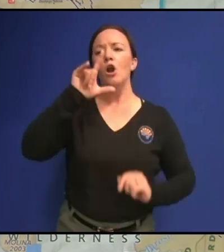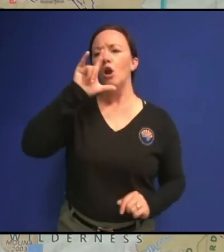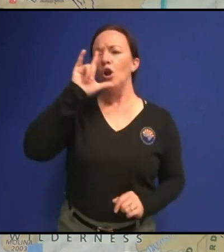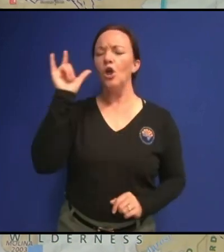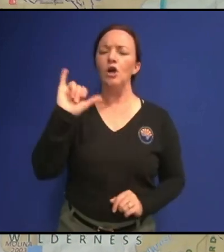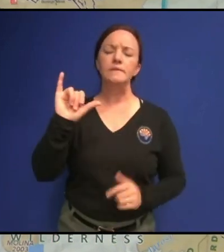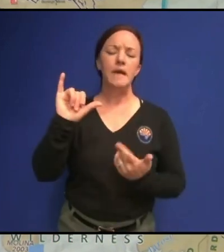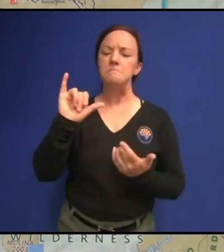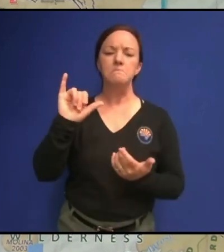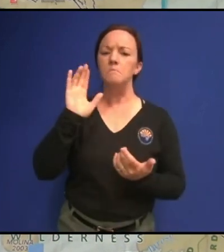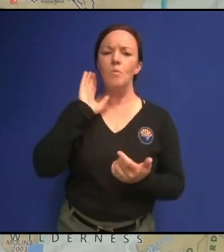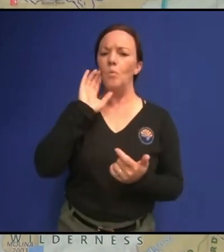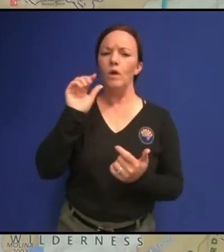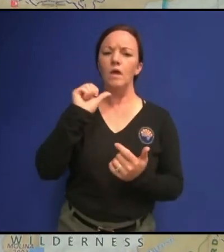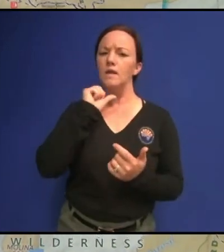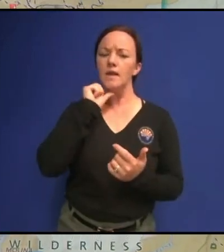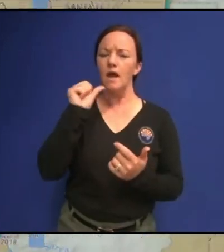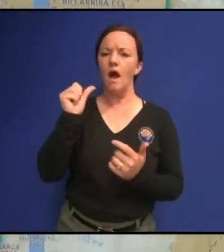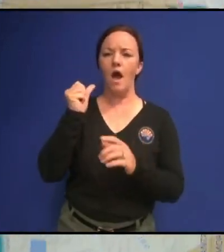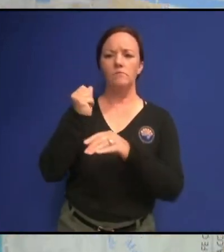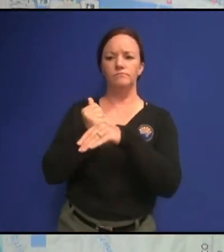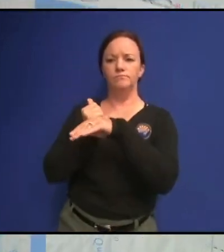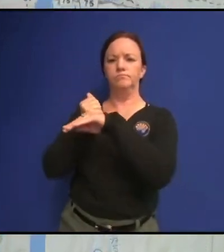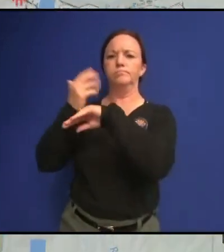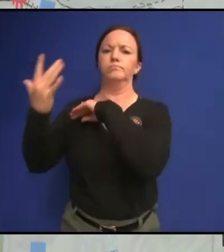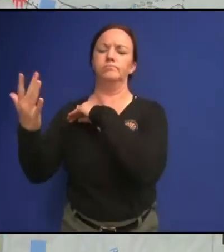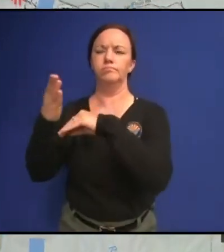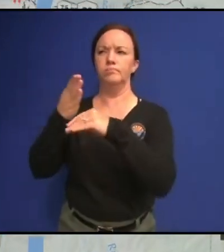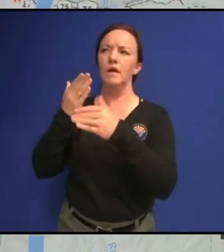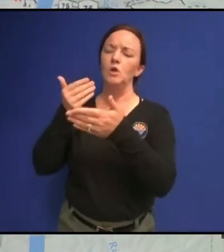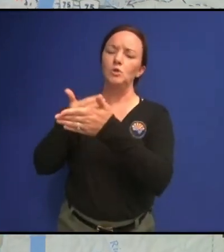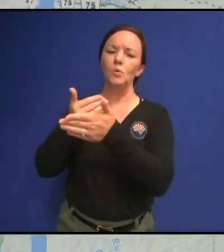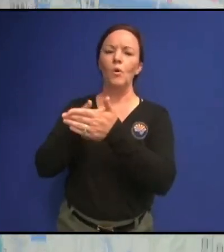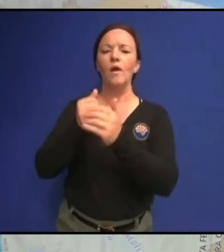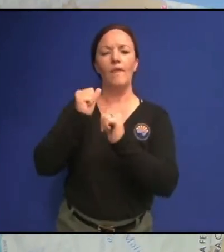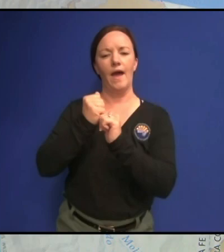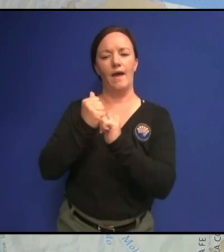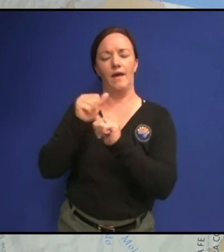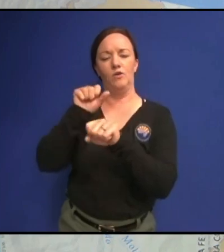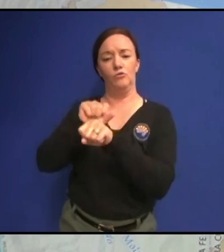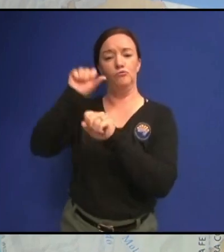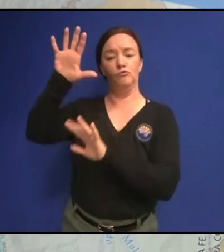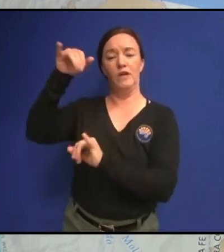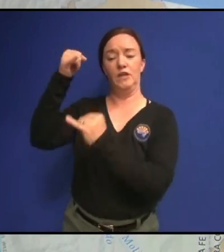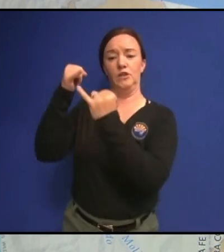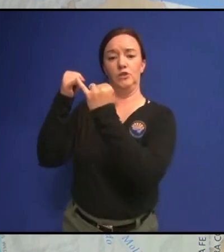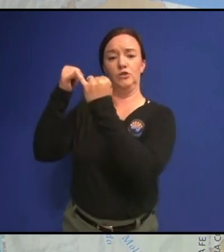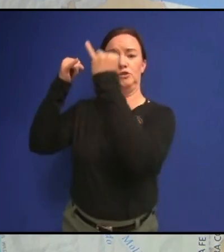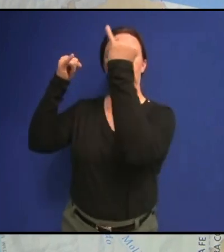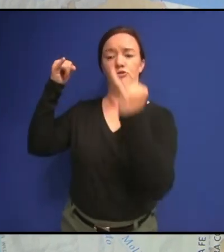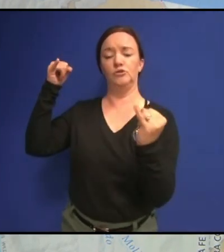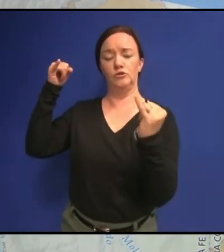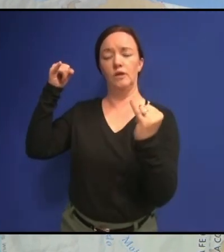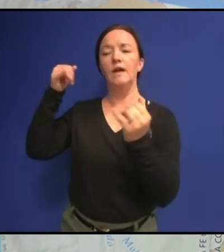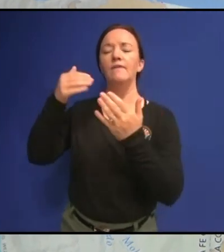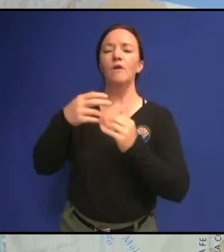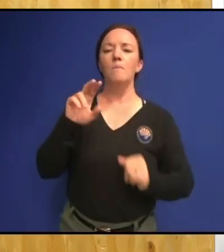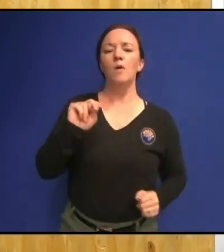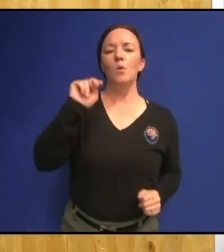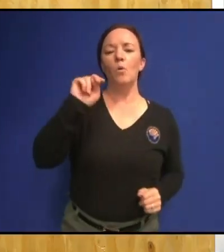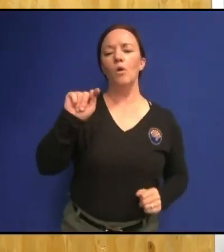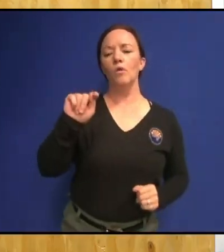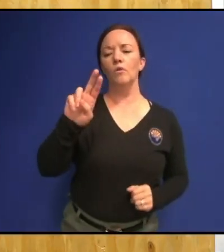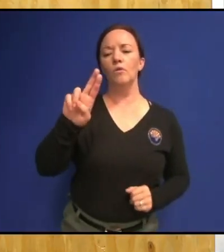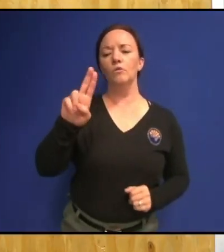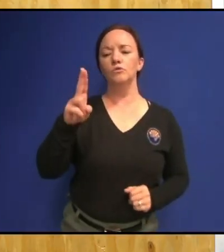up across or towards the ridge line that separates, that goes from North Truchas all the way around